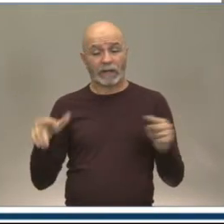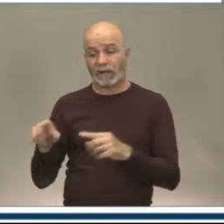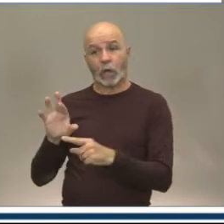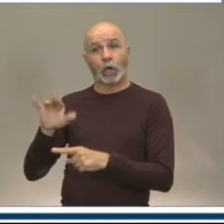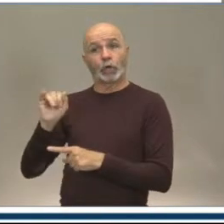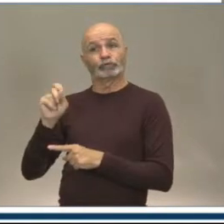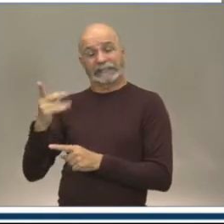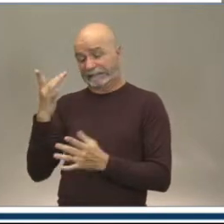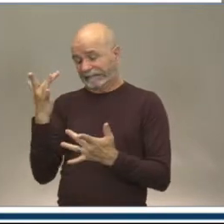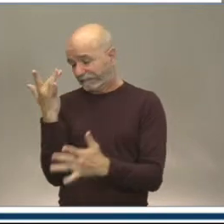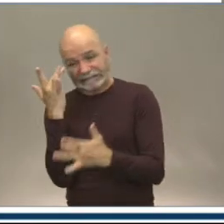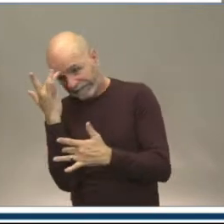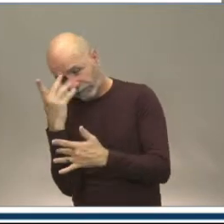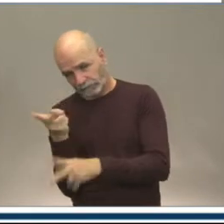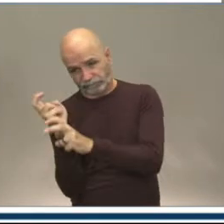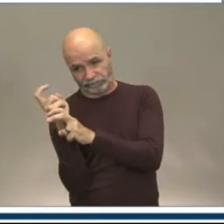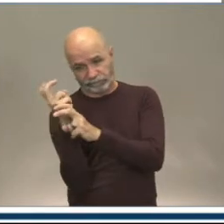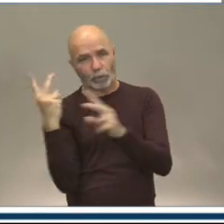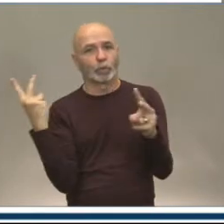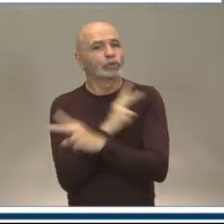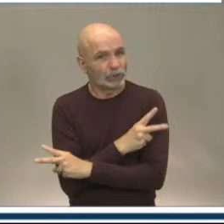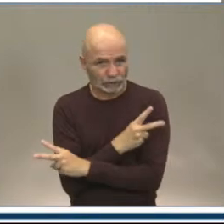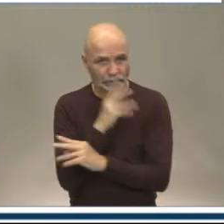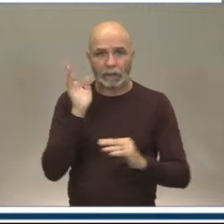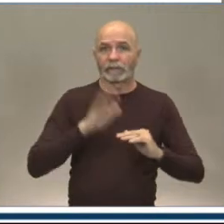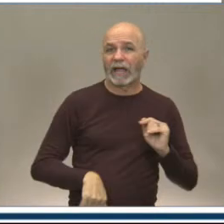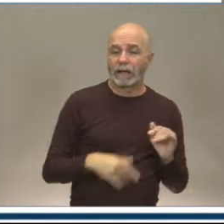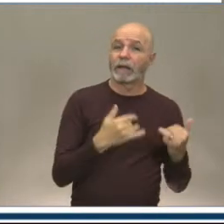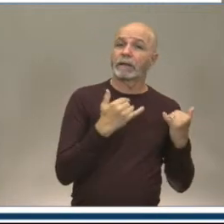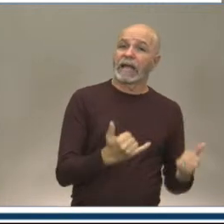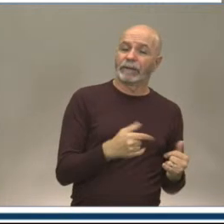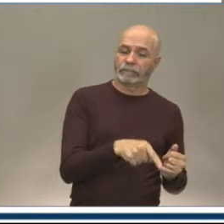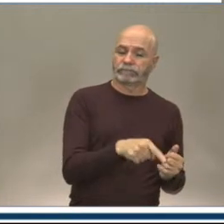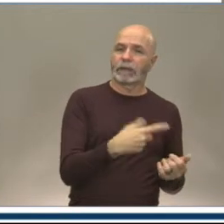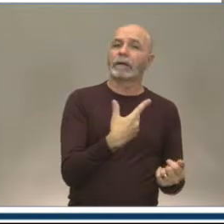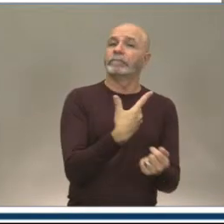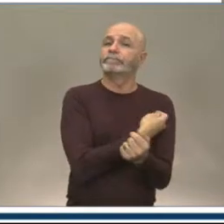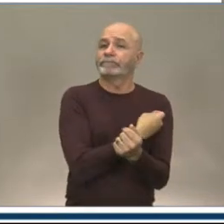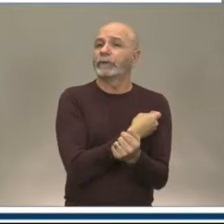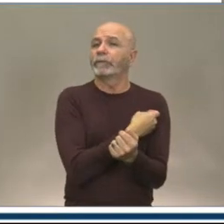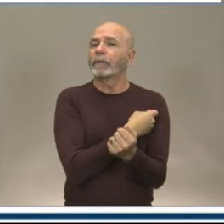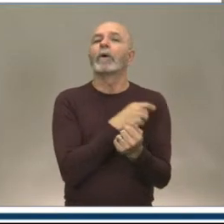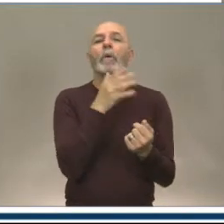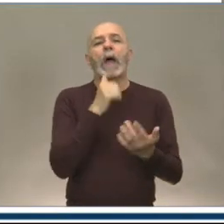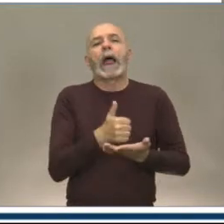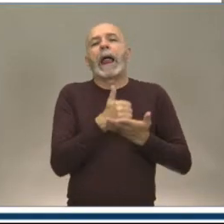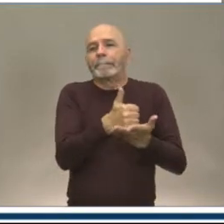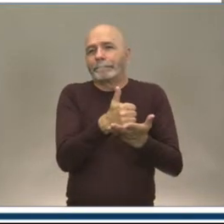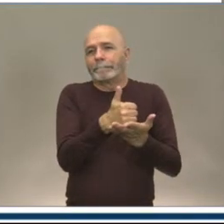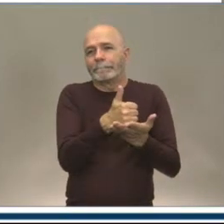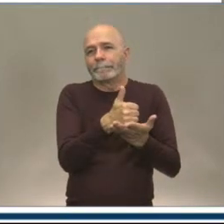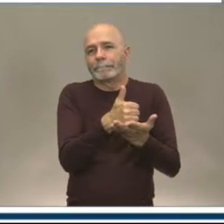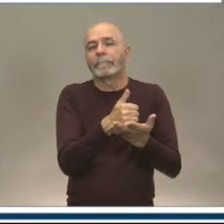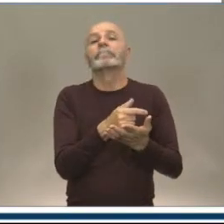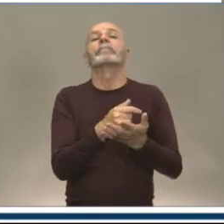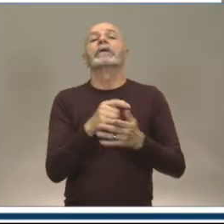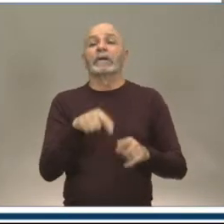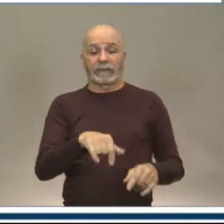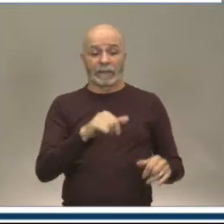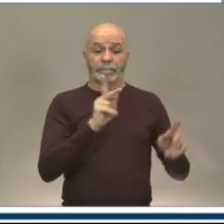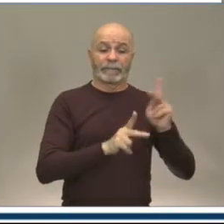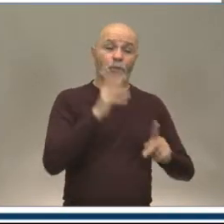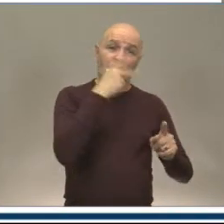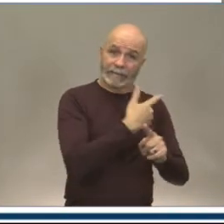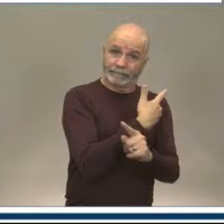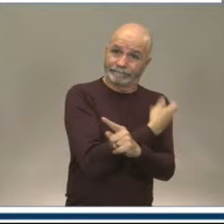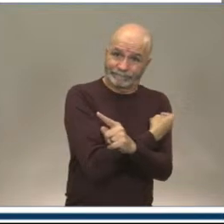a major role in, as I said, the next step in really achieving the highest possible vaccination coverage rates, which is the way